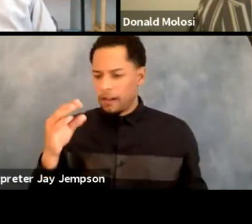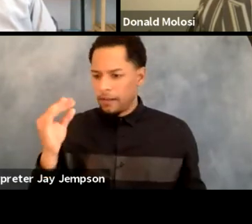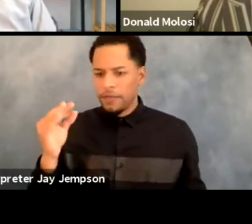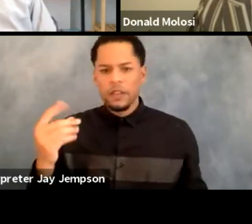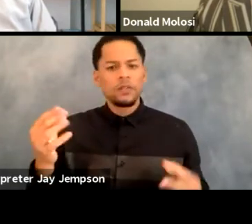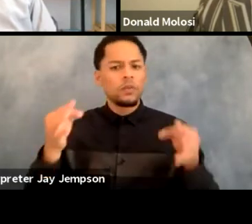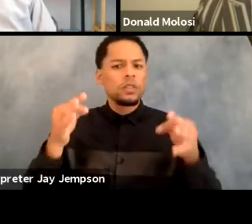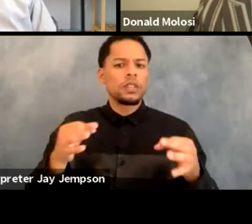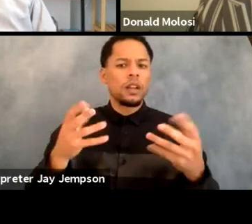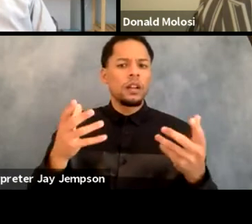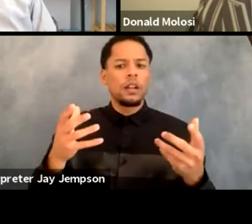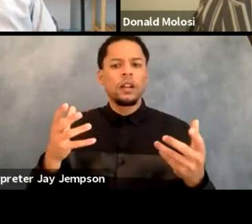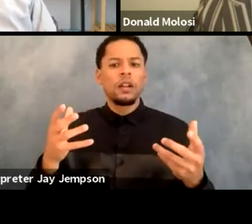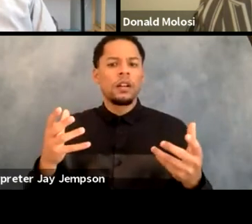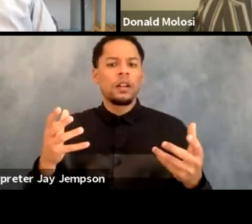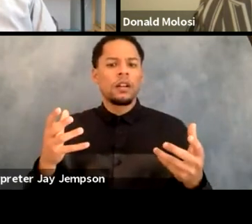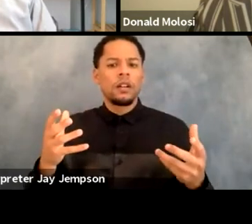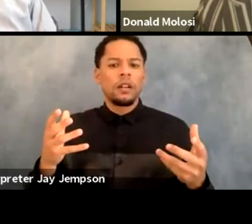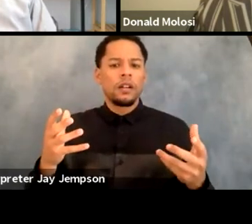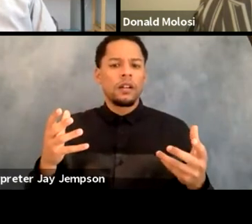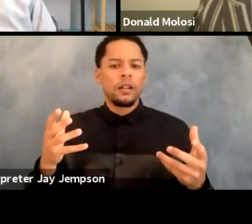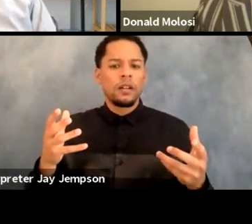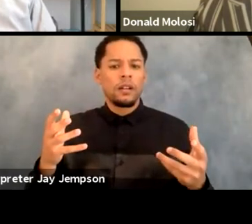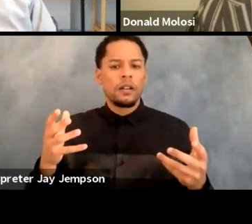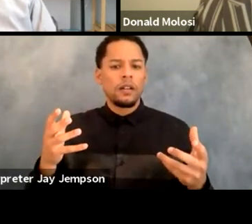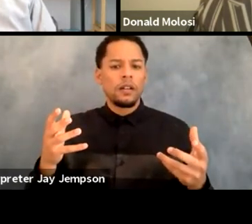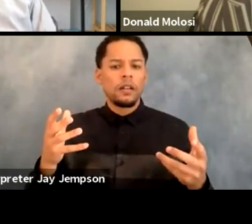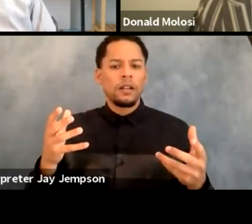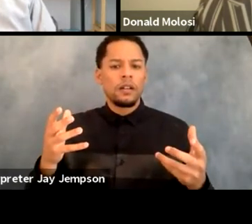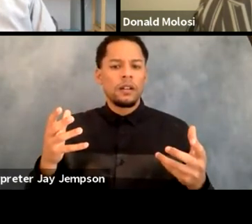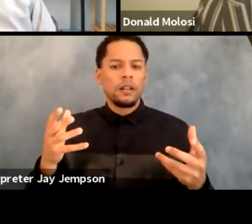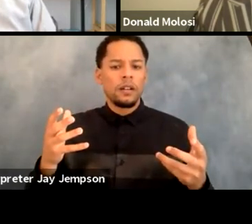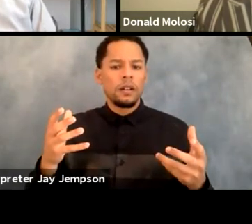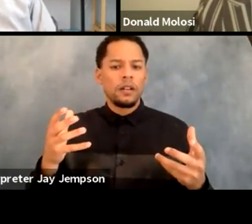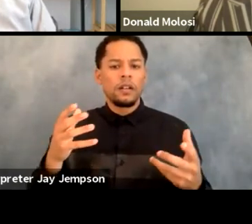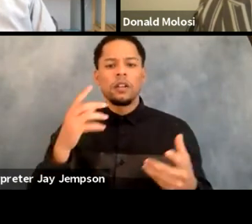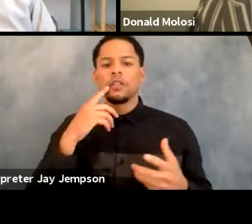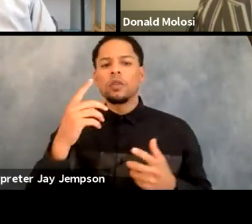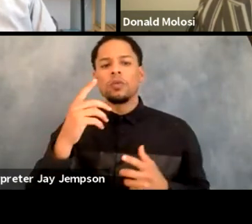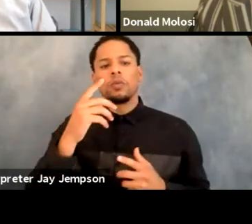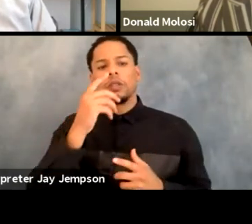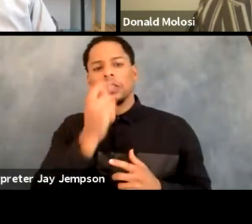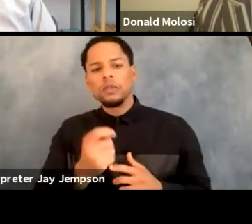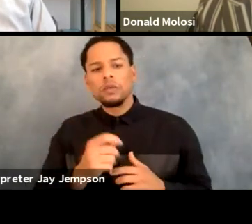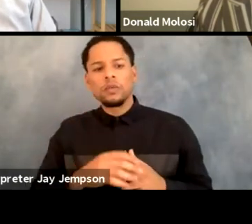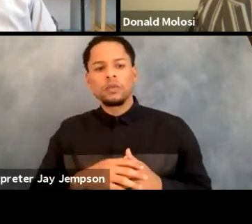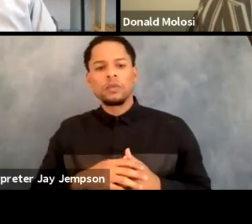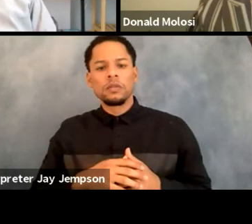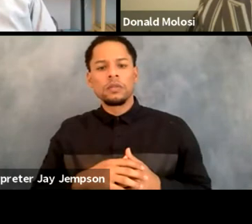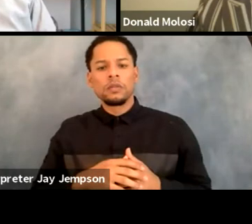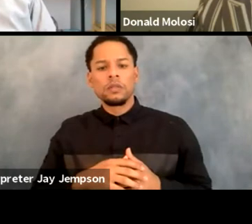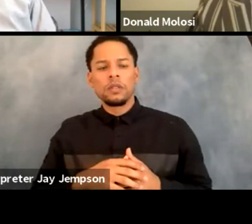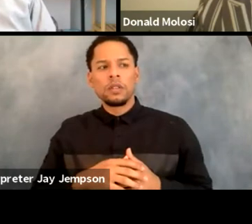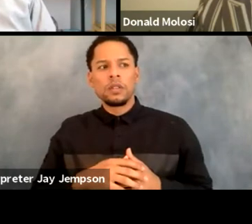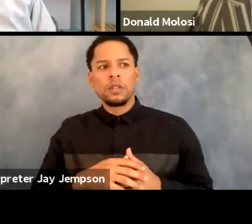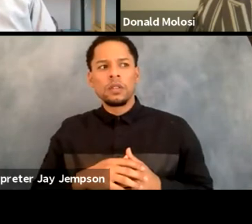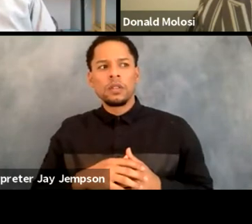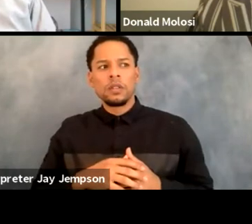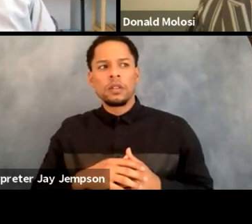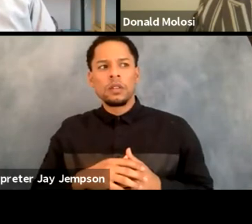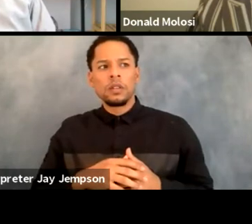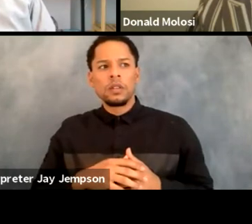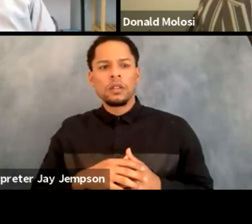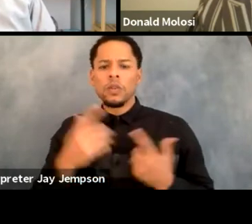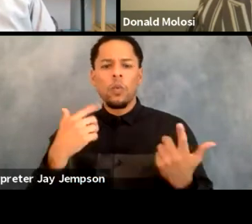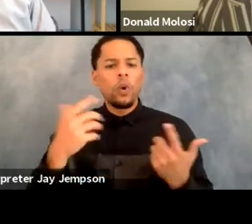English, you know, and the audience loved it. So again, the question of what is the concept